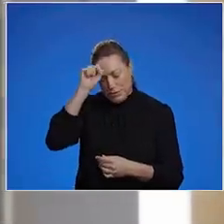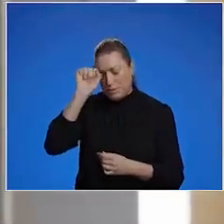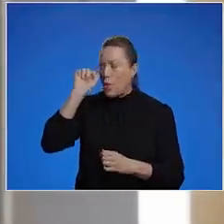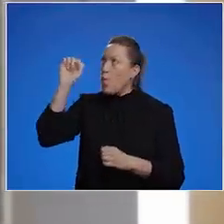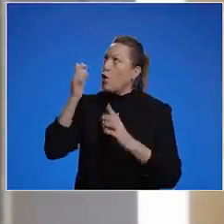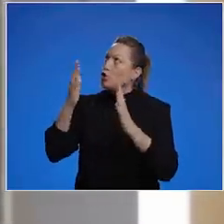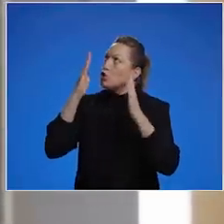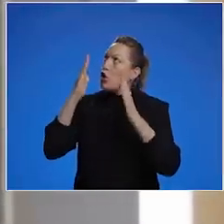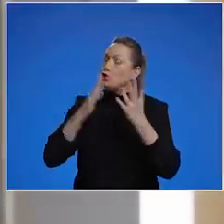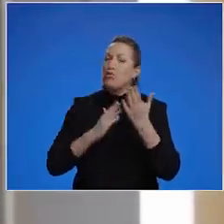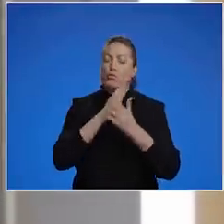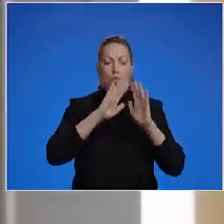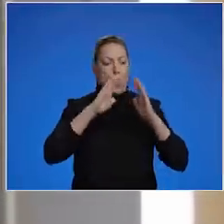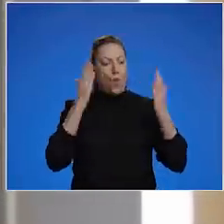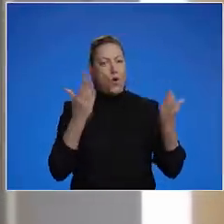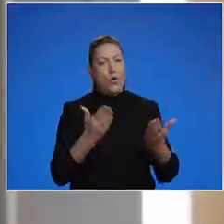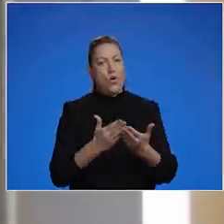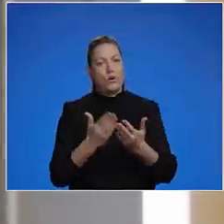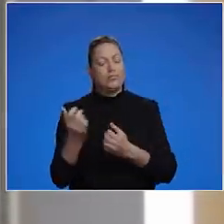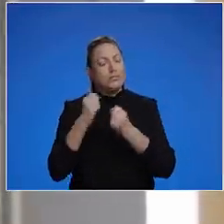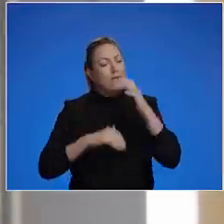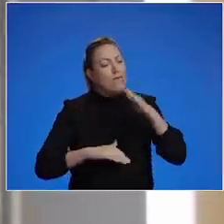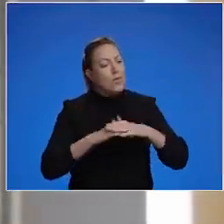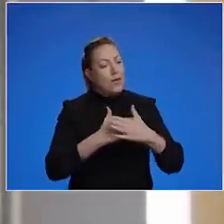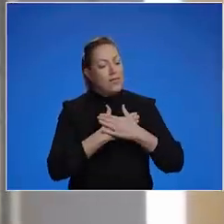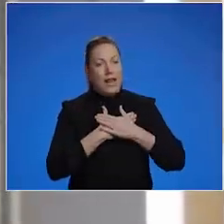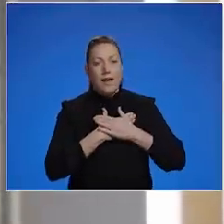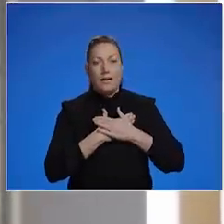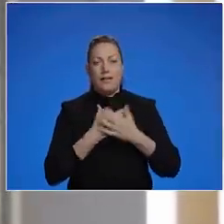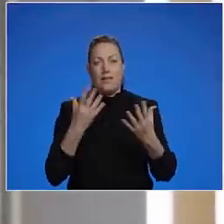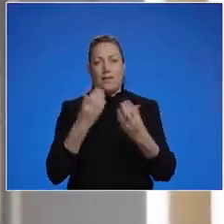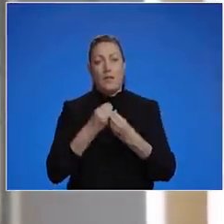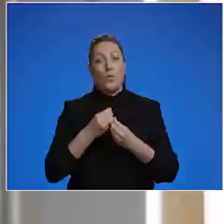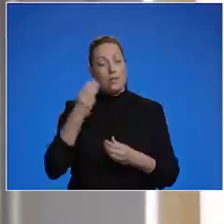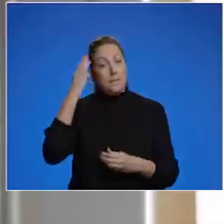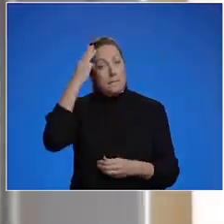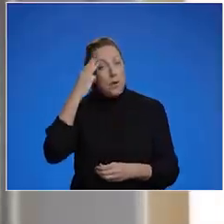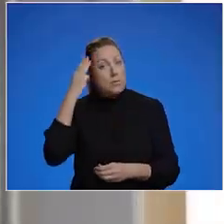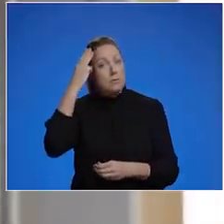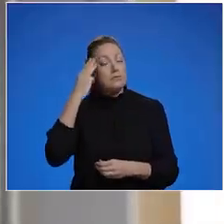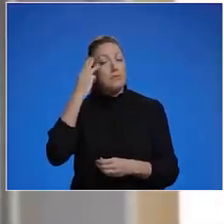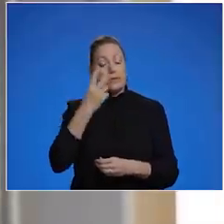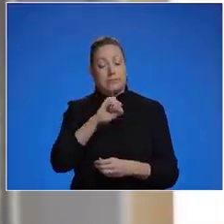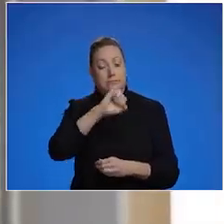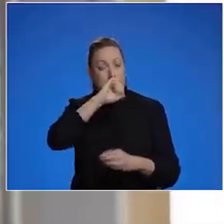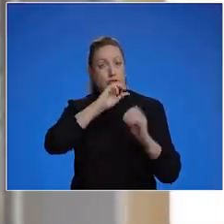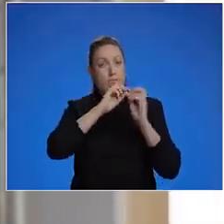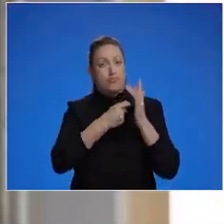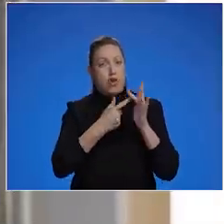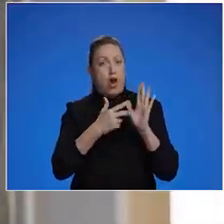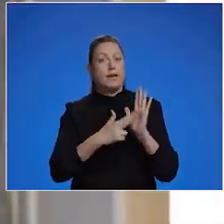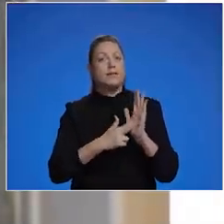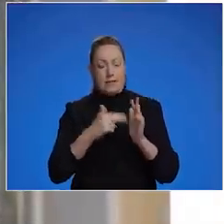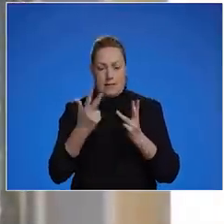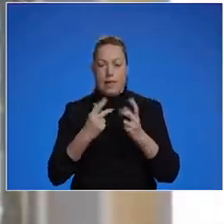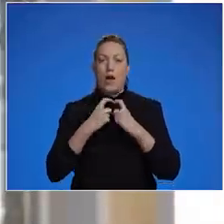Remember, Lord, your church spread throughout the world, and bring her to the fullness of charity, together with Francis, our Pope, and